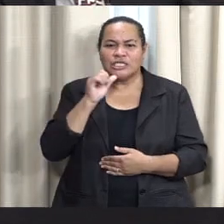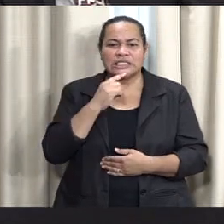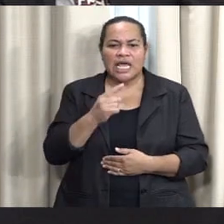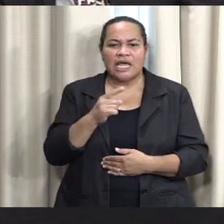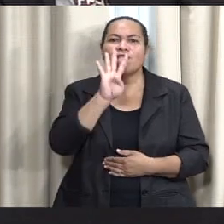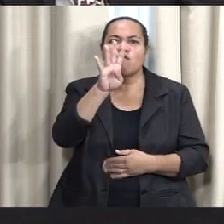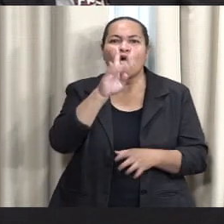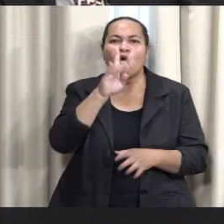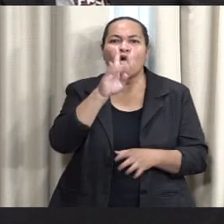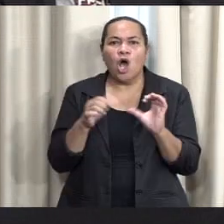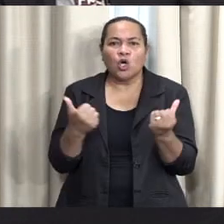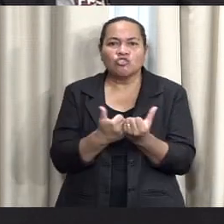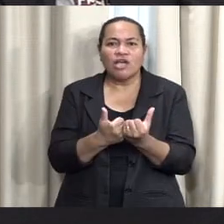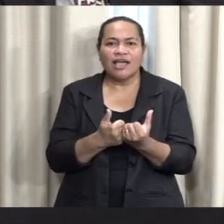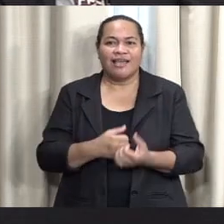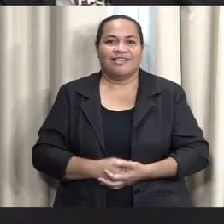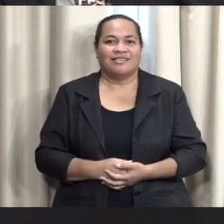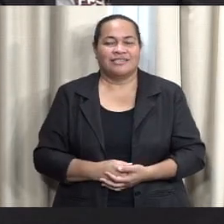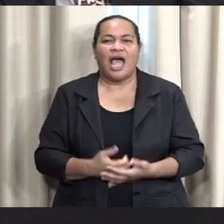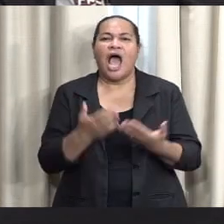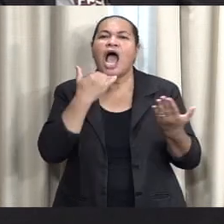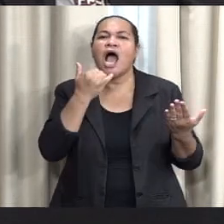contract. How much was the loan?